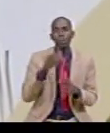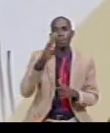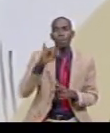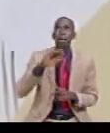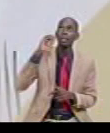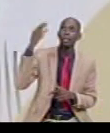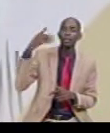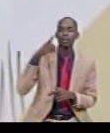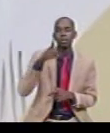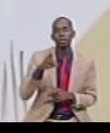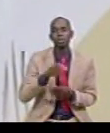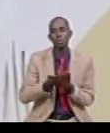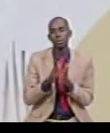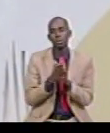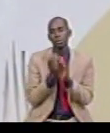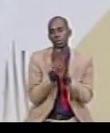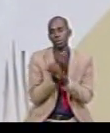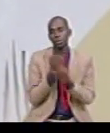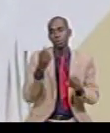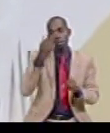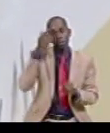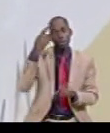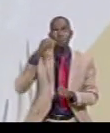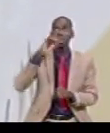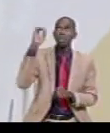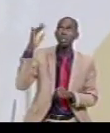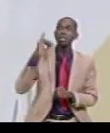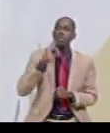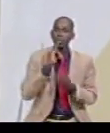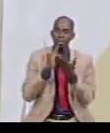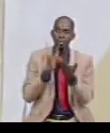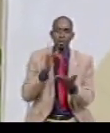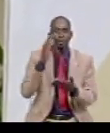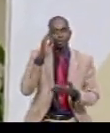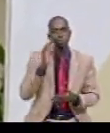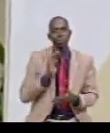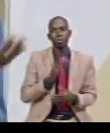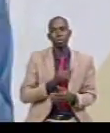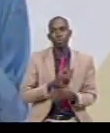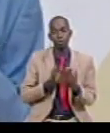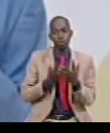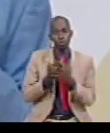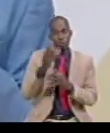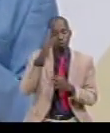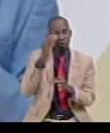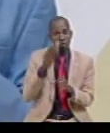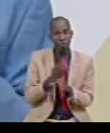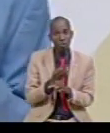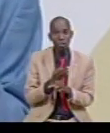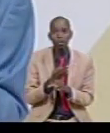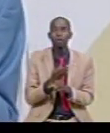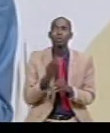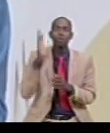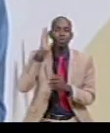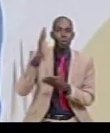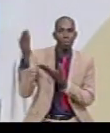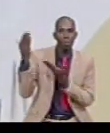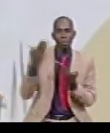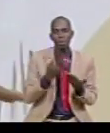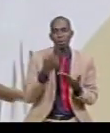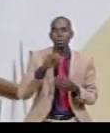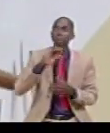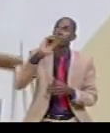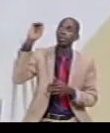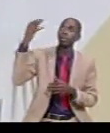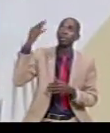all, but through faith. Your own faith will bring the grace of God into your life. The grace